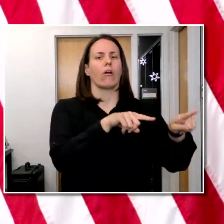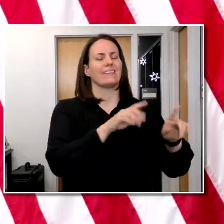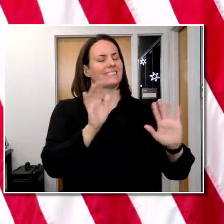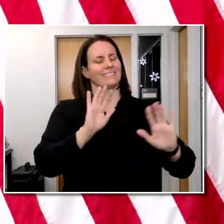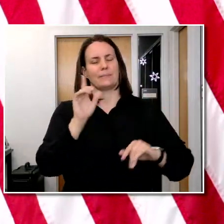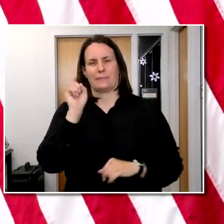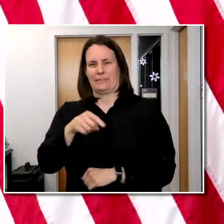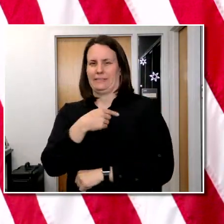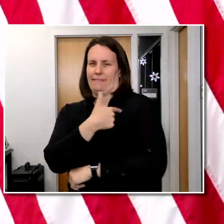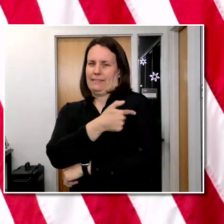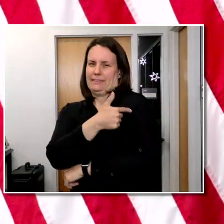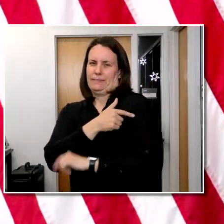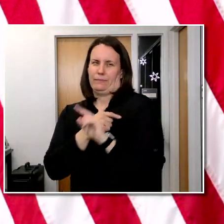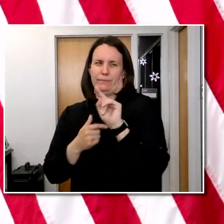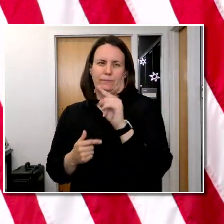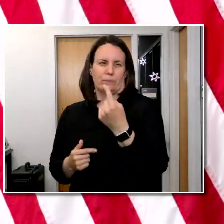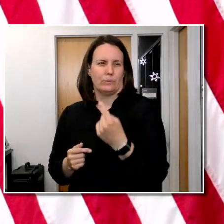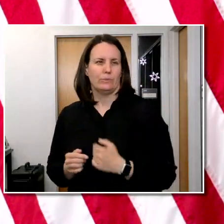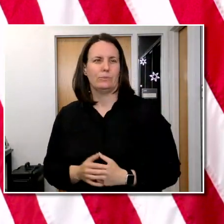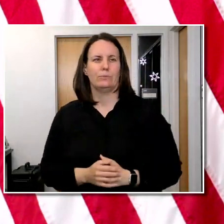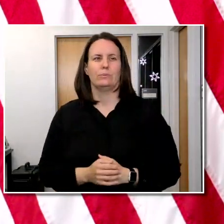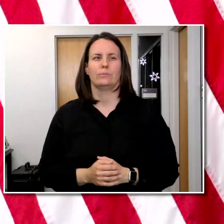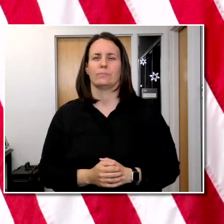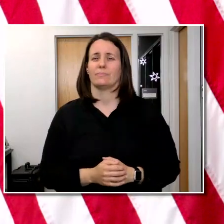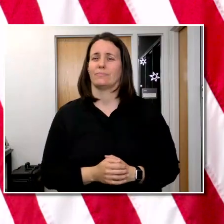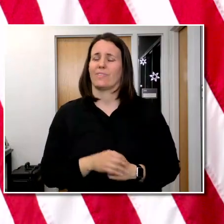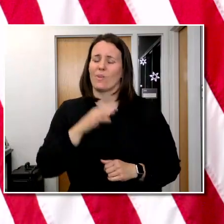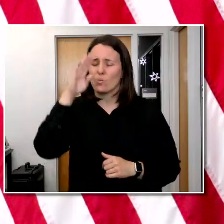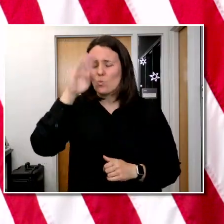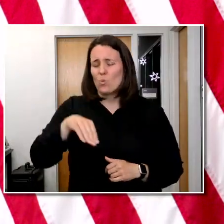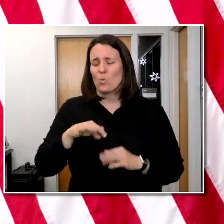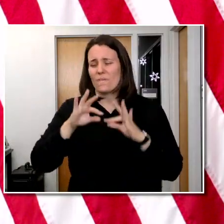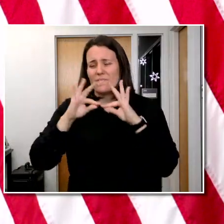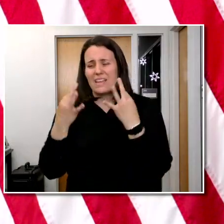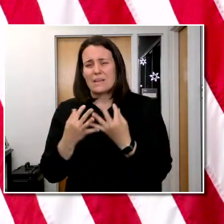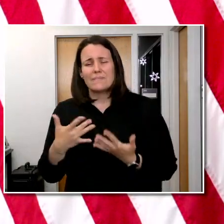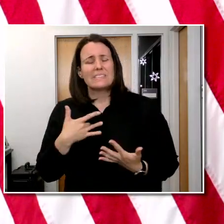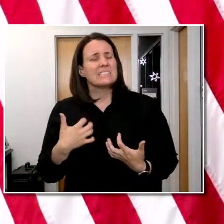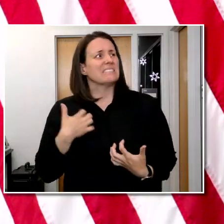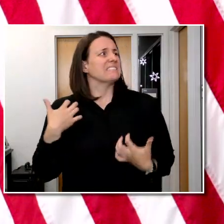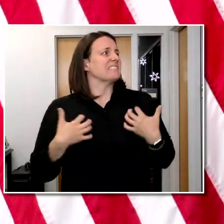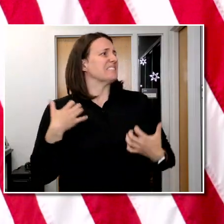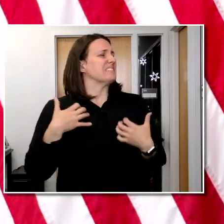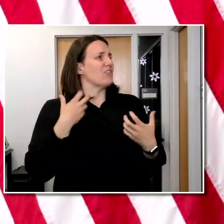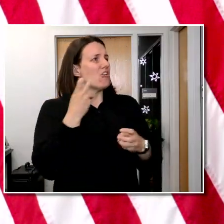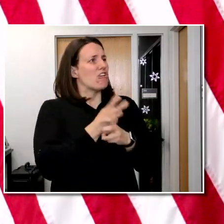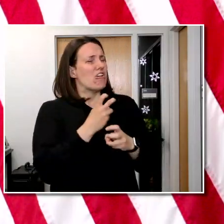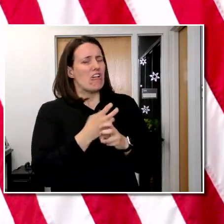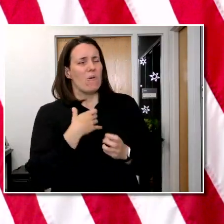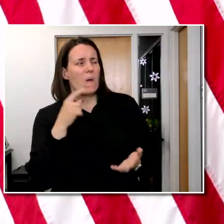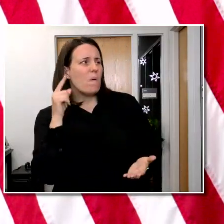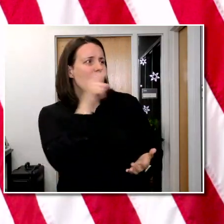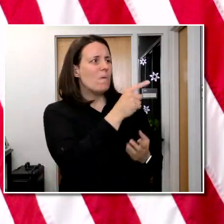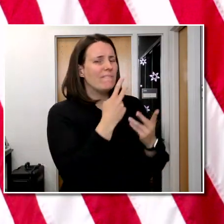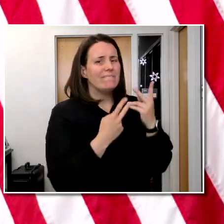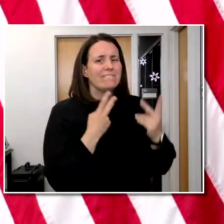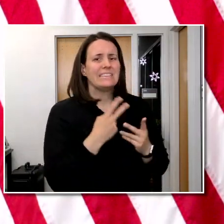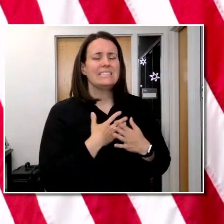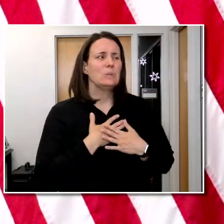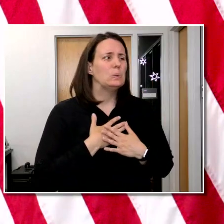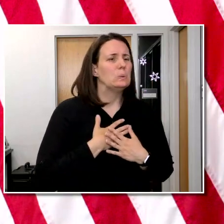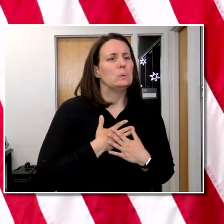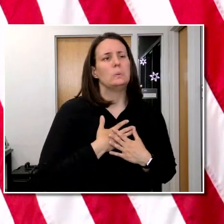for families. And so as we move along, we will need to make accommodations around that. And